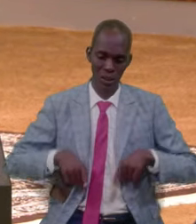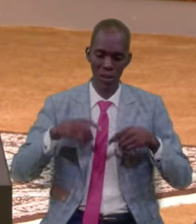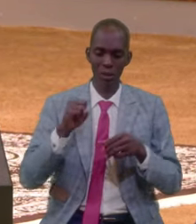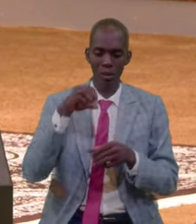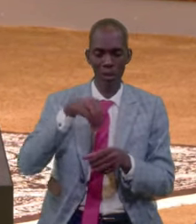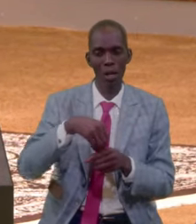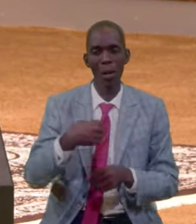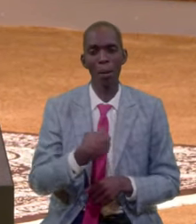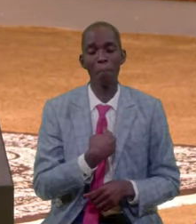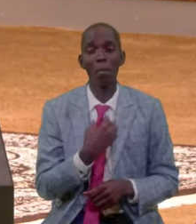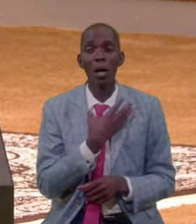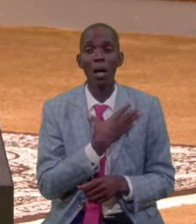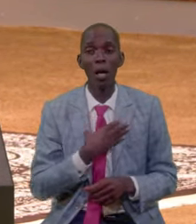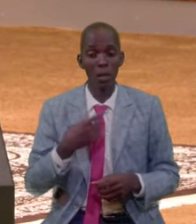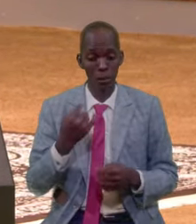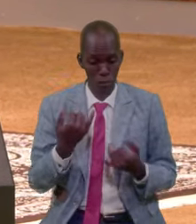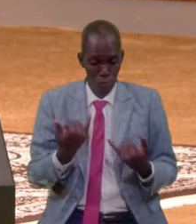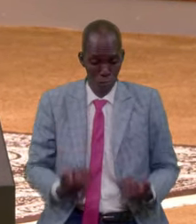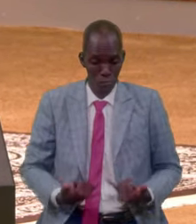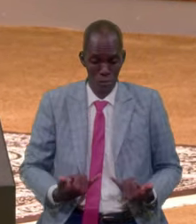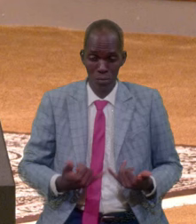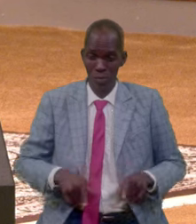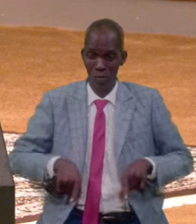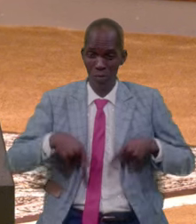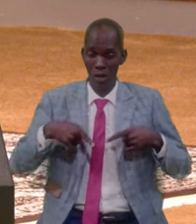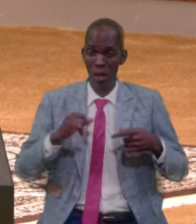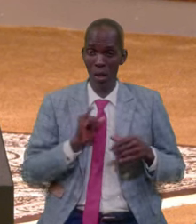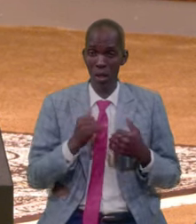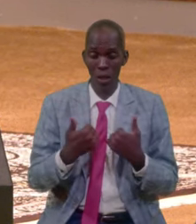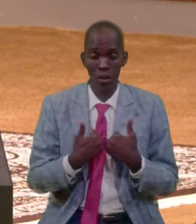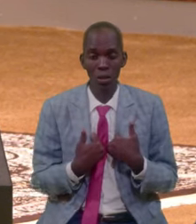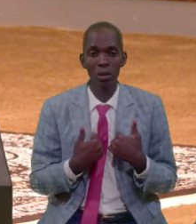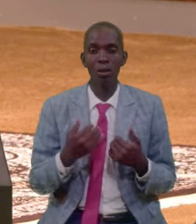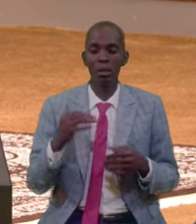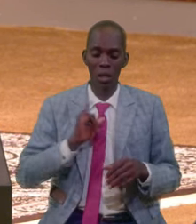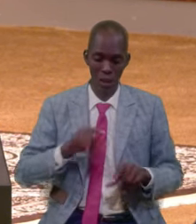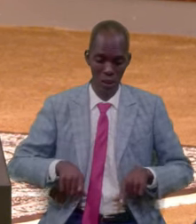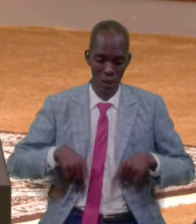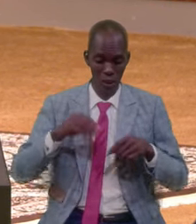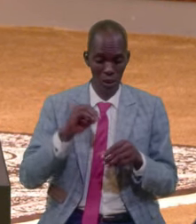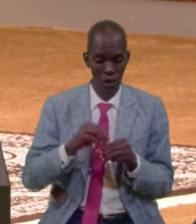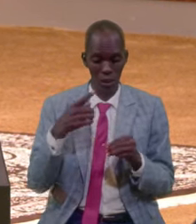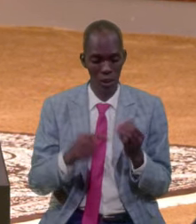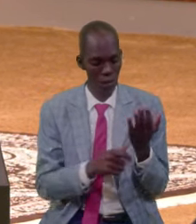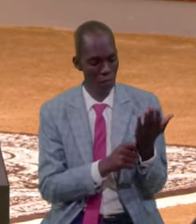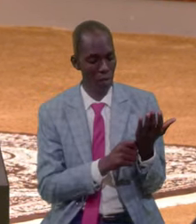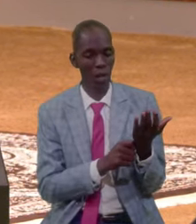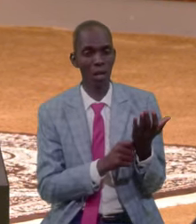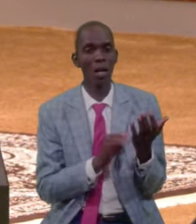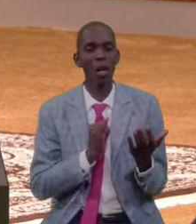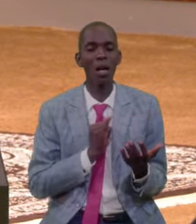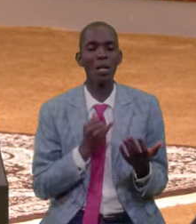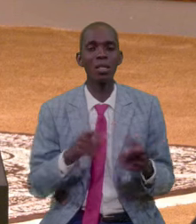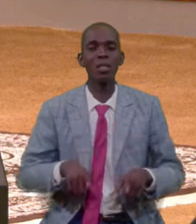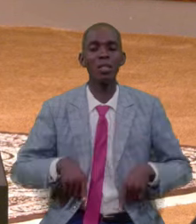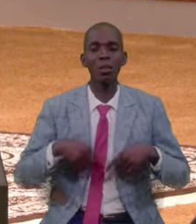And the life which I now live in the flesh, I live by the